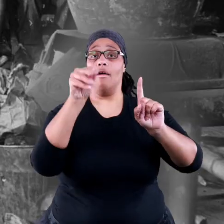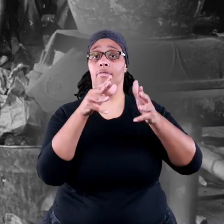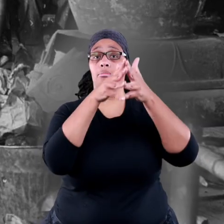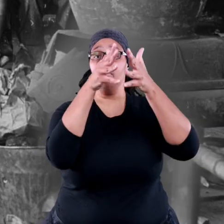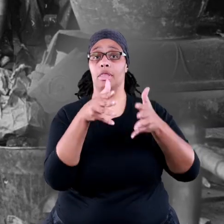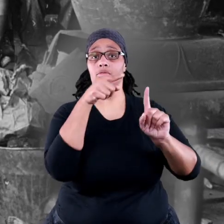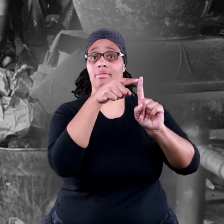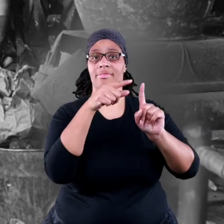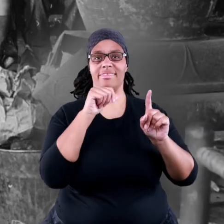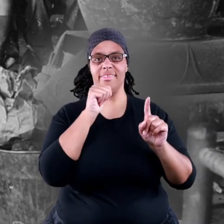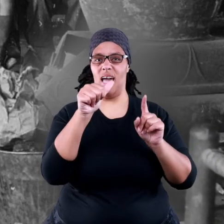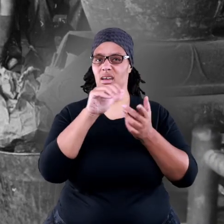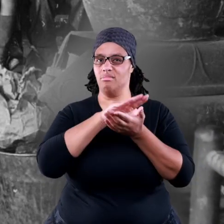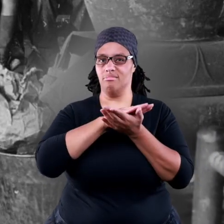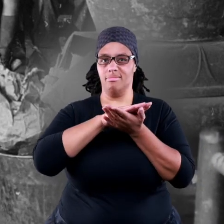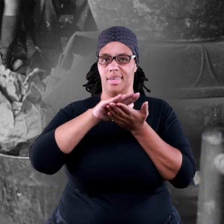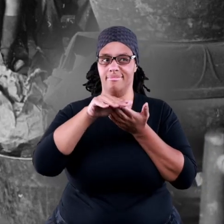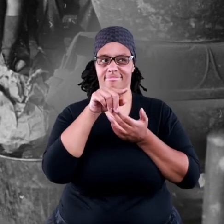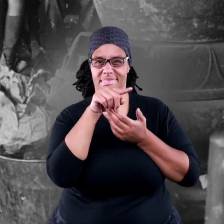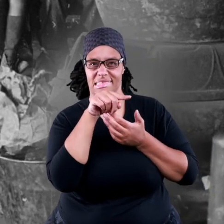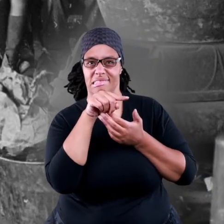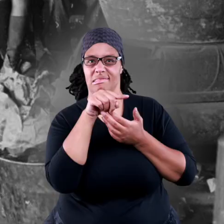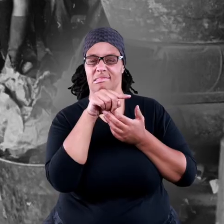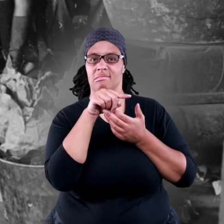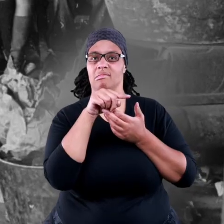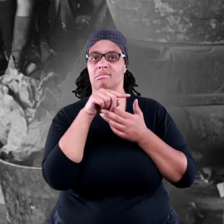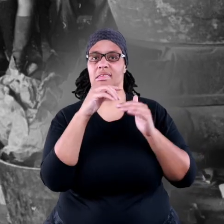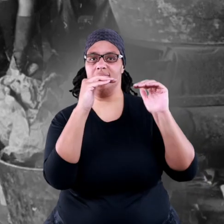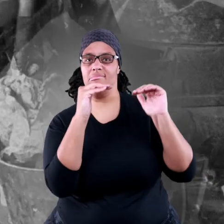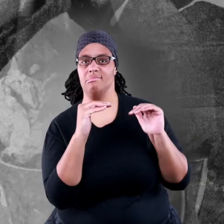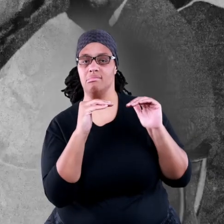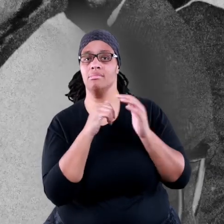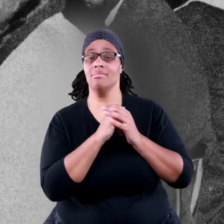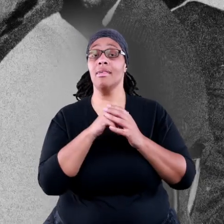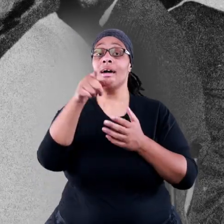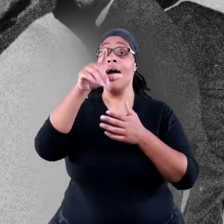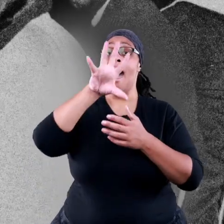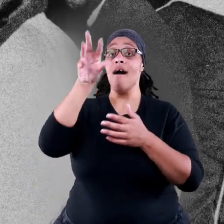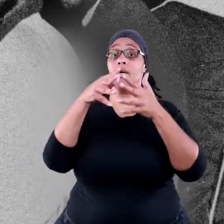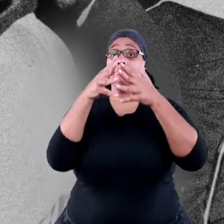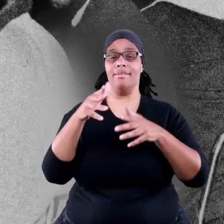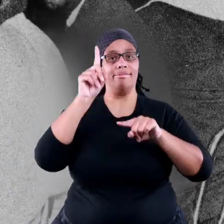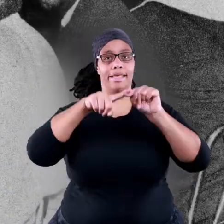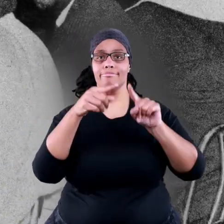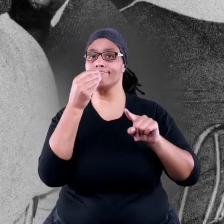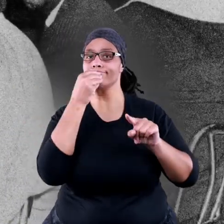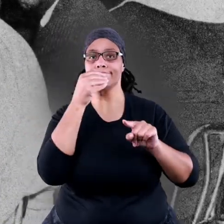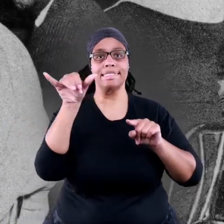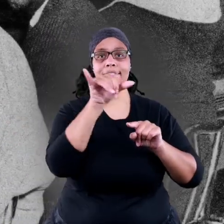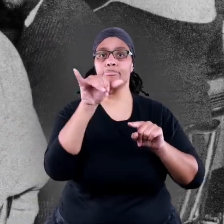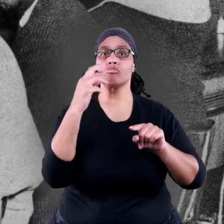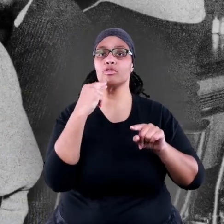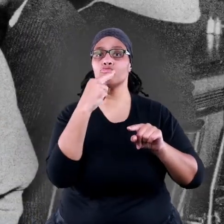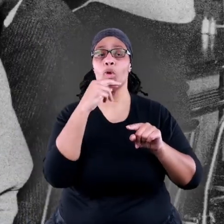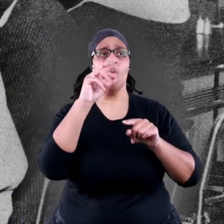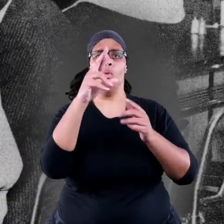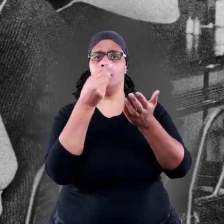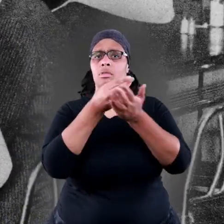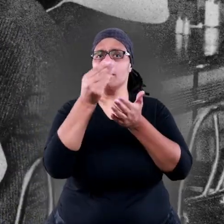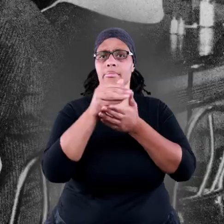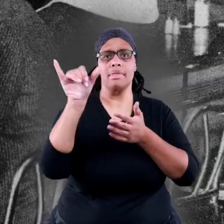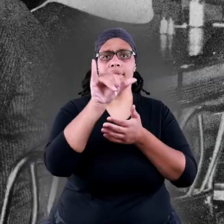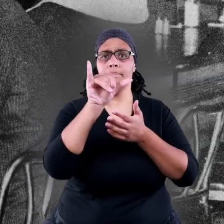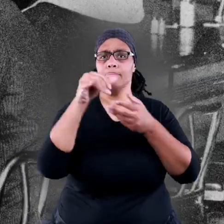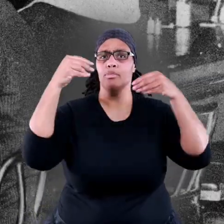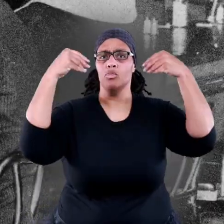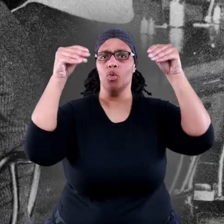for African Americans were not as nice as other schools. African Americans could not eat at the same restaurants